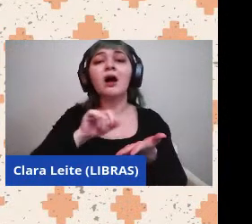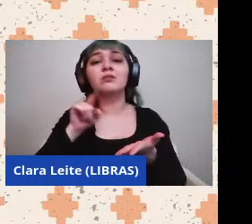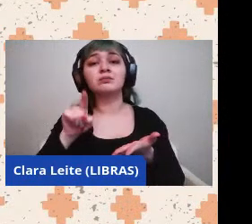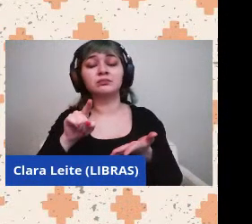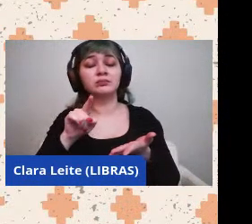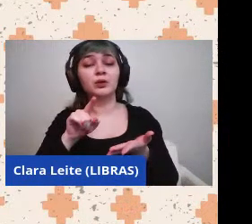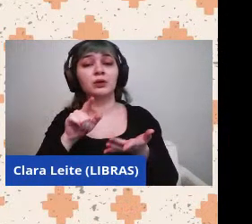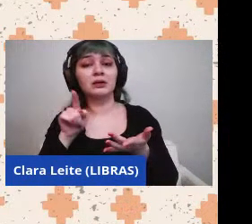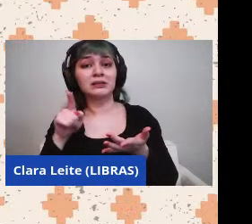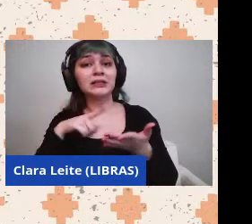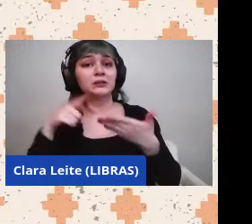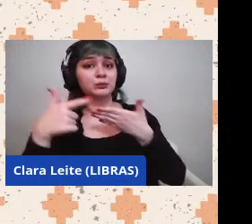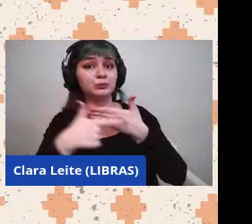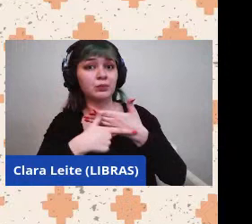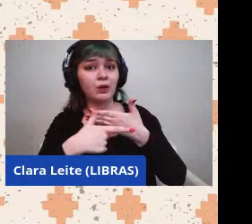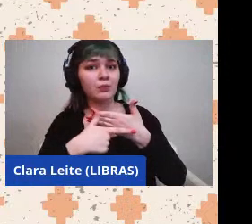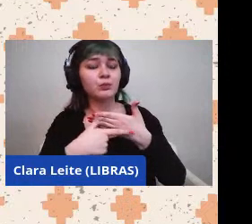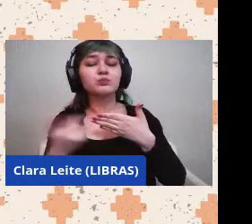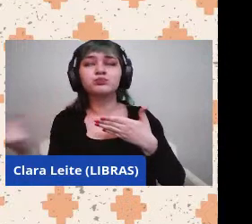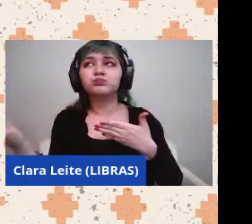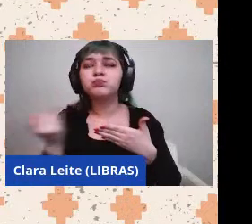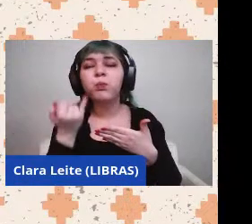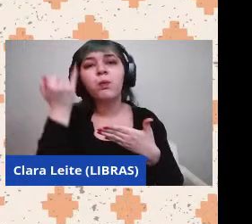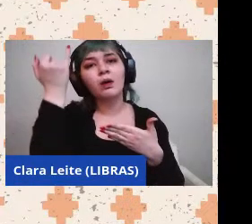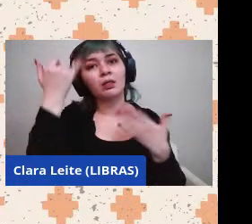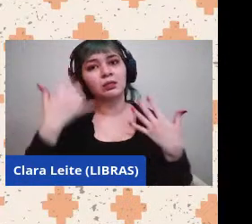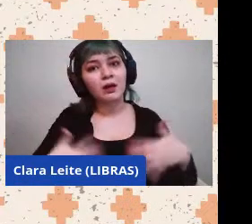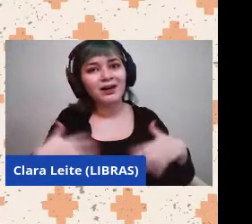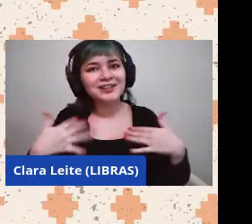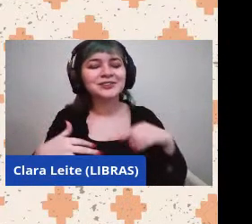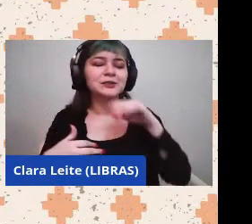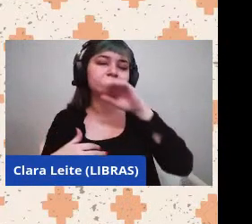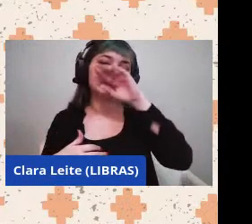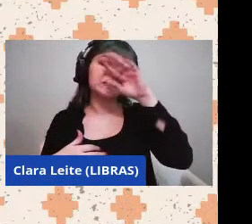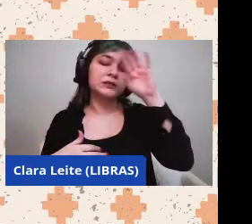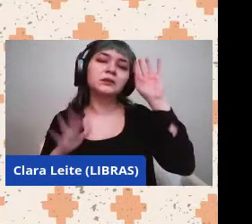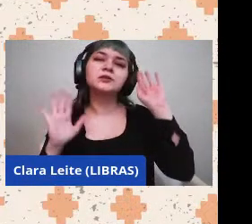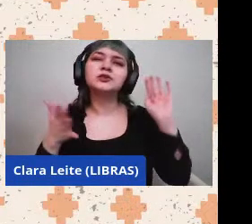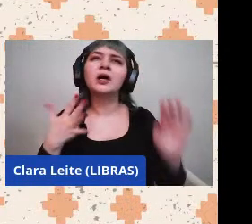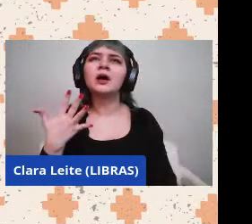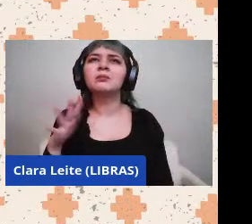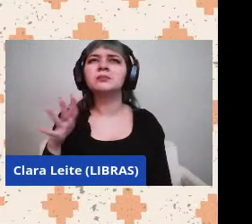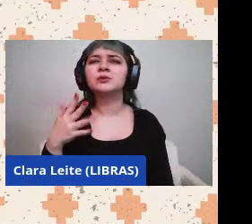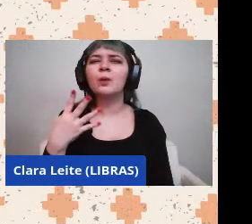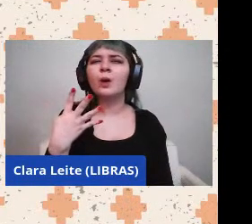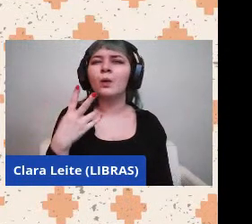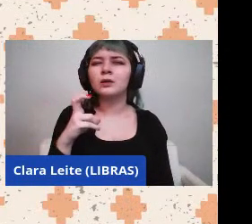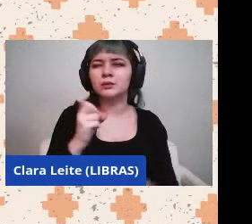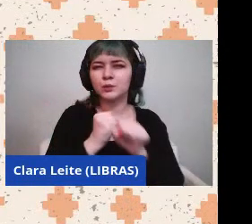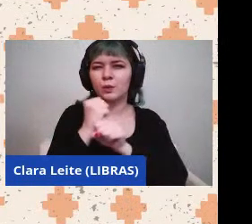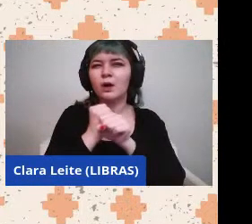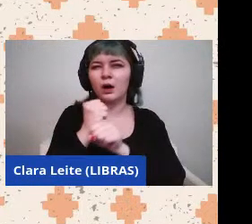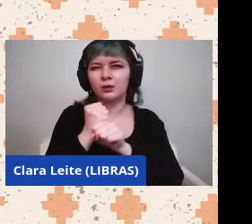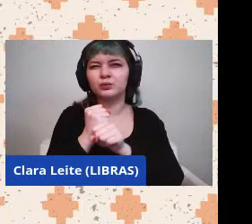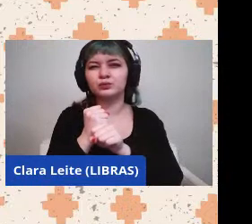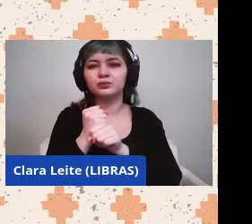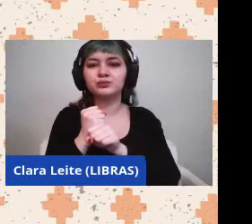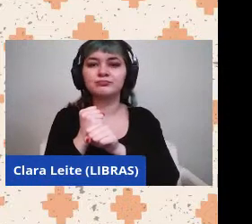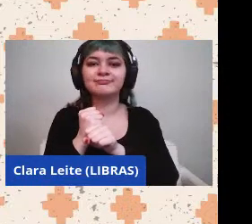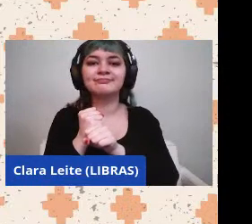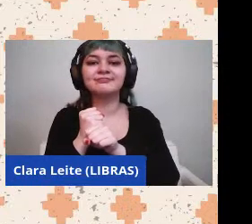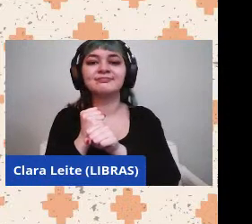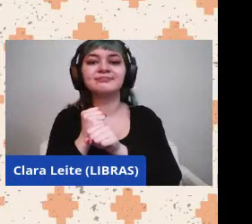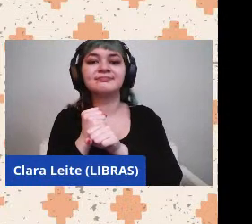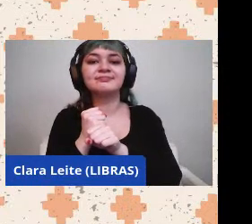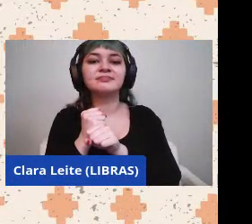plays an extremely important role and has for some 45 or so